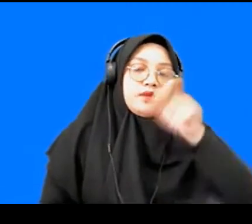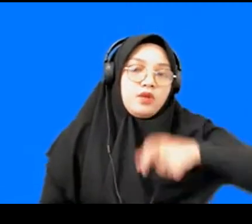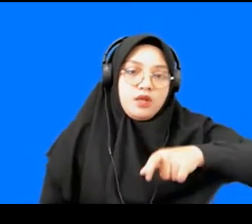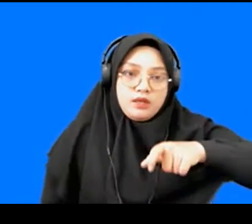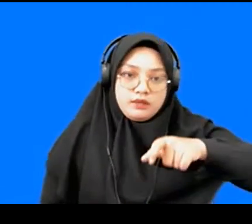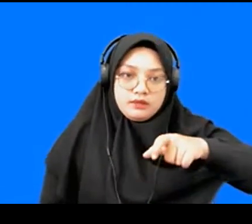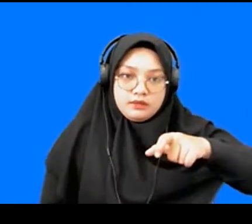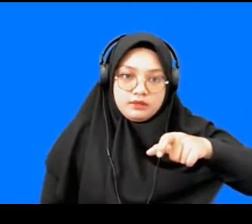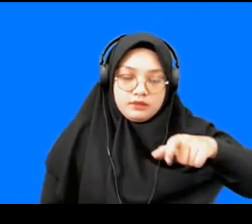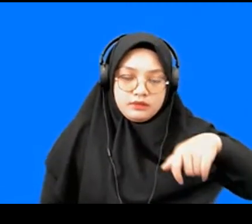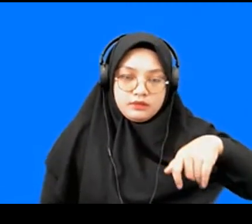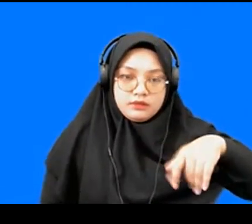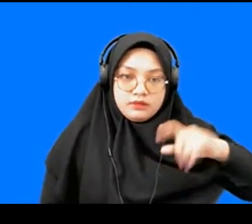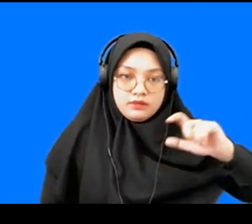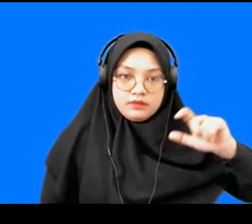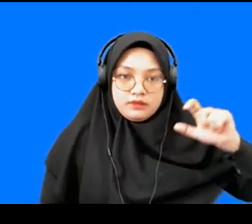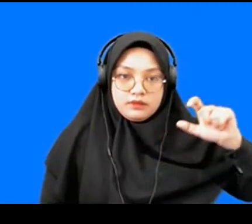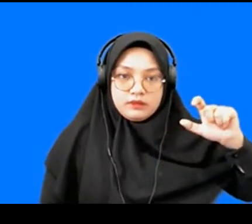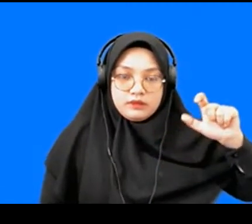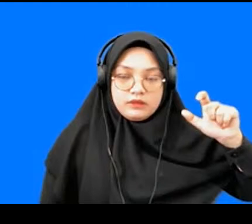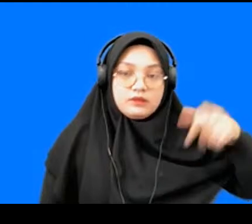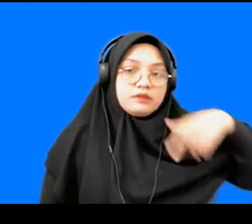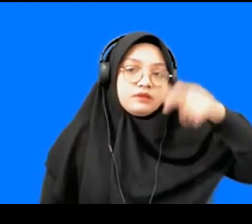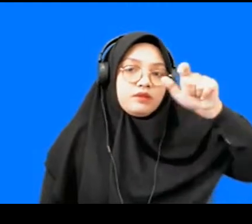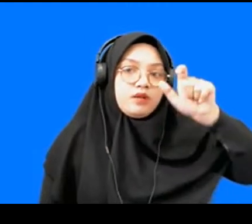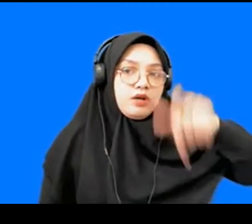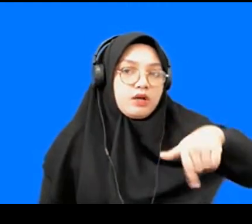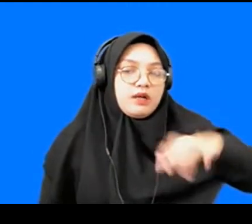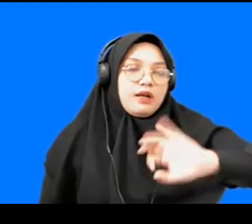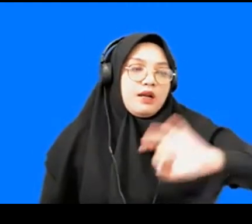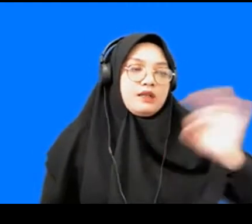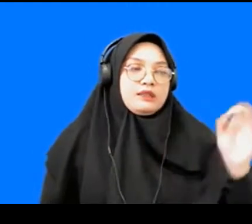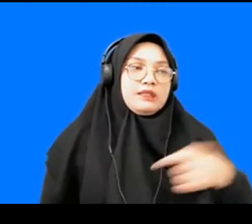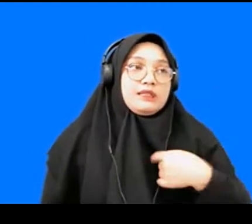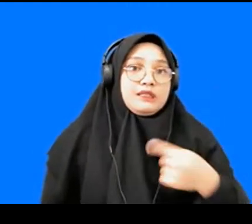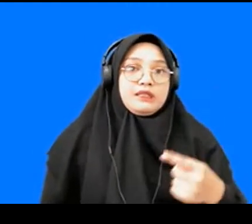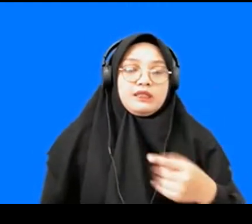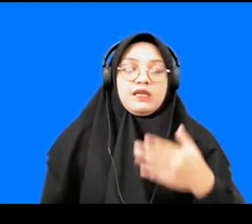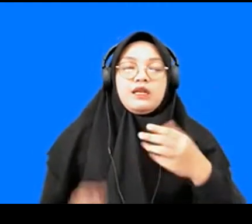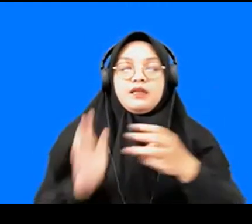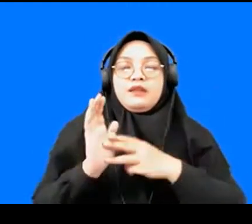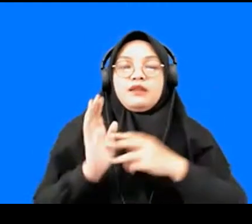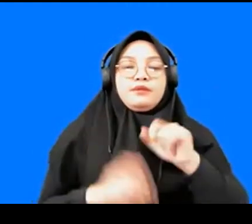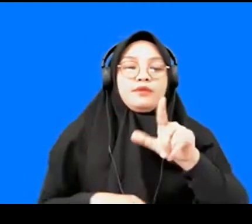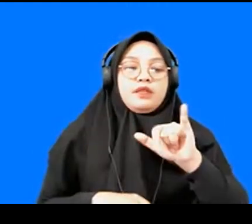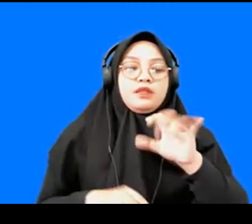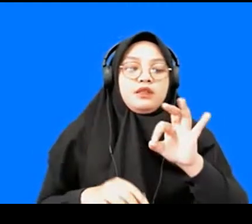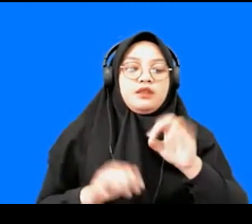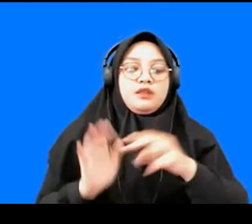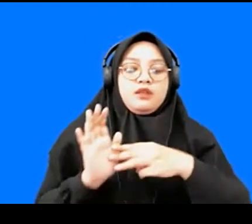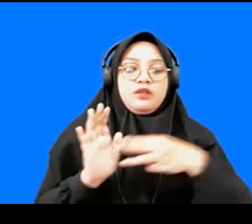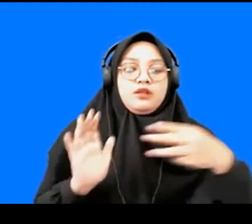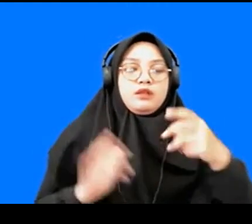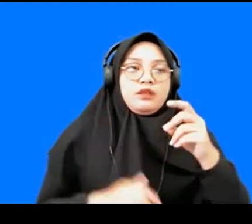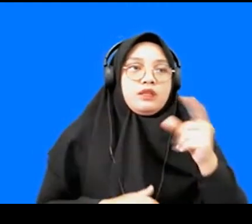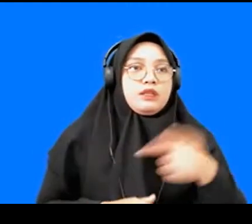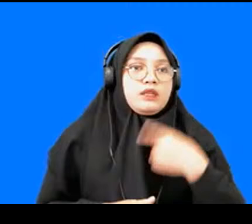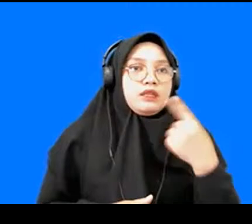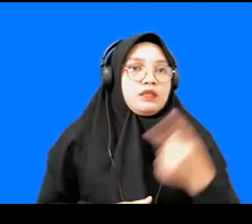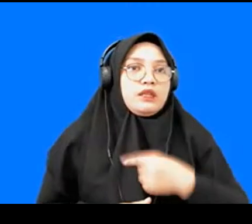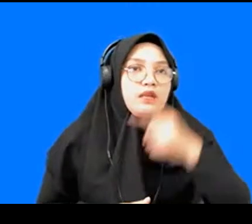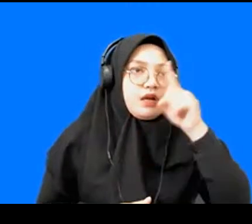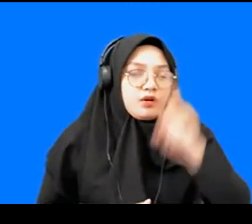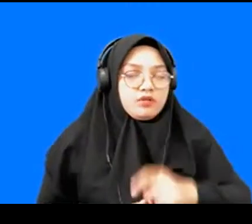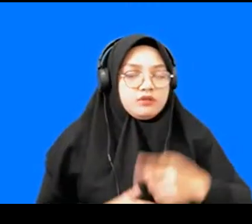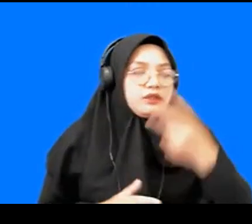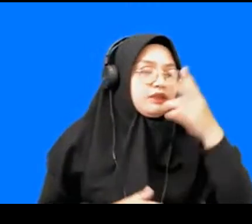almost none of us are billionaire. You know, it's really rare to find billionaire. If I'm reading the report correctly, in Indonesia, you're